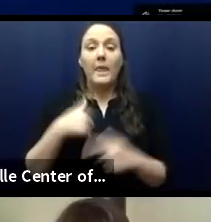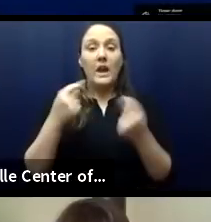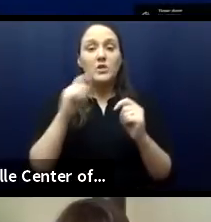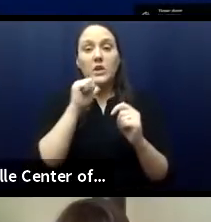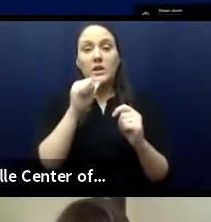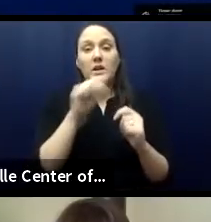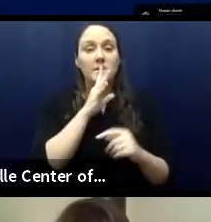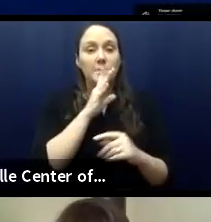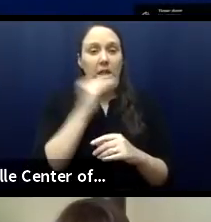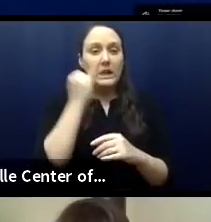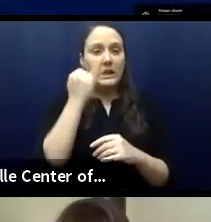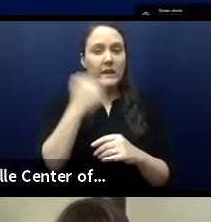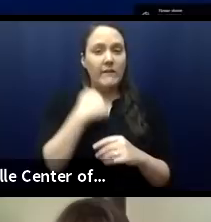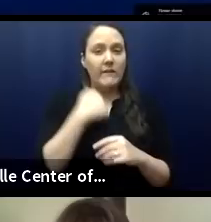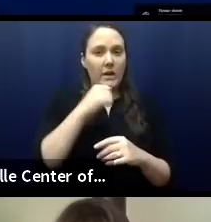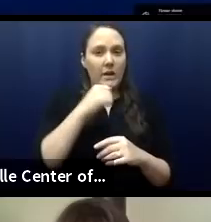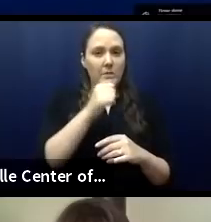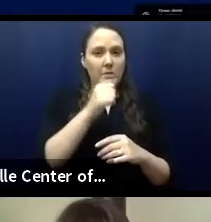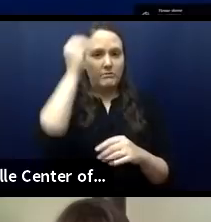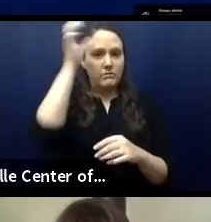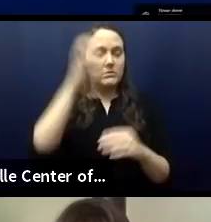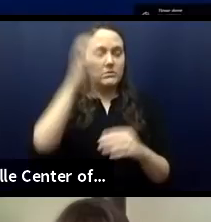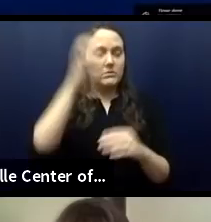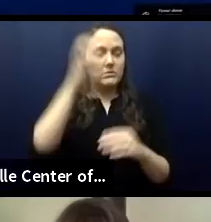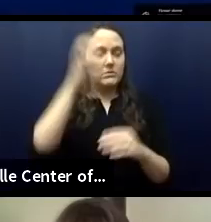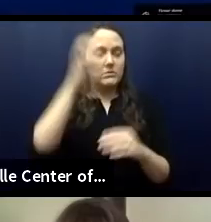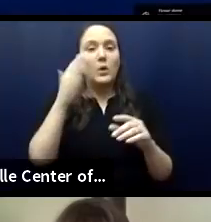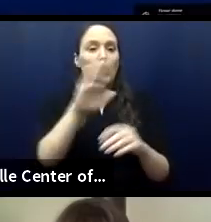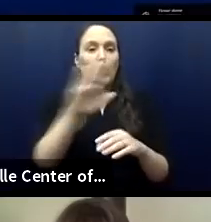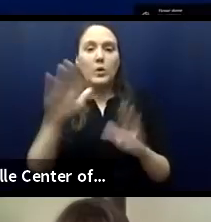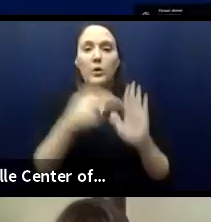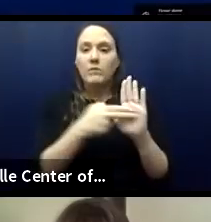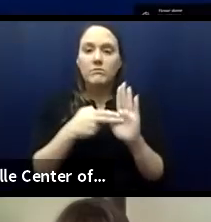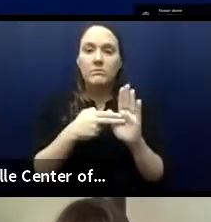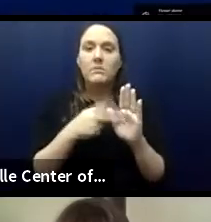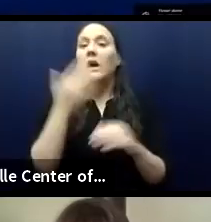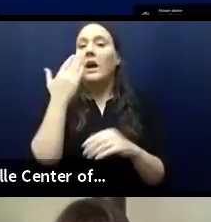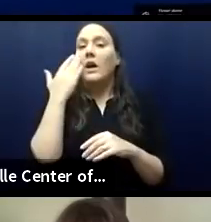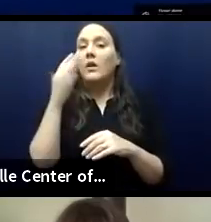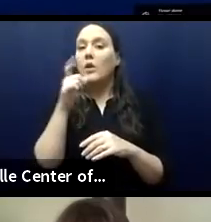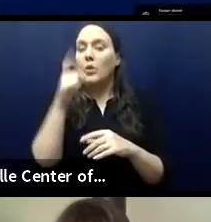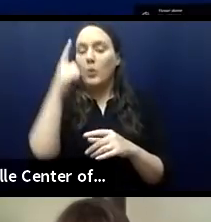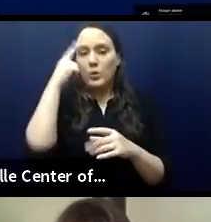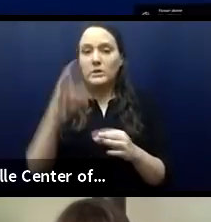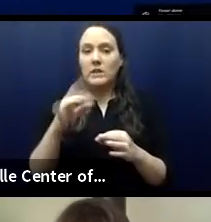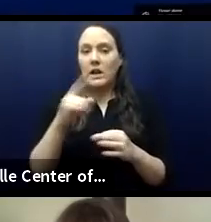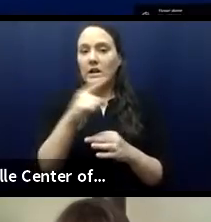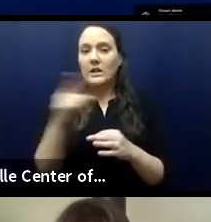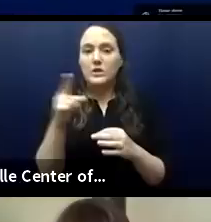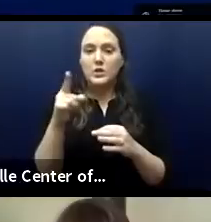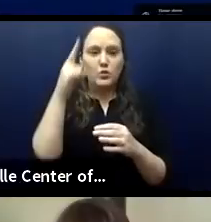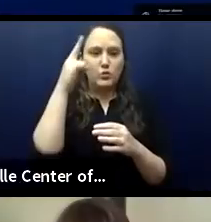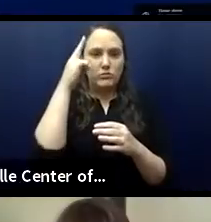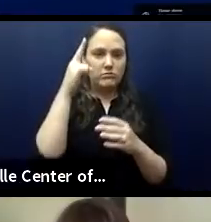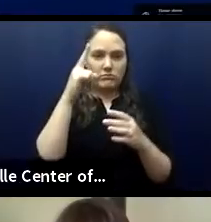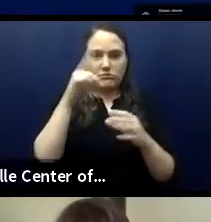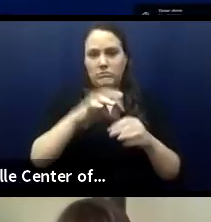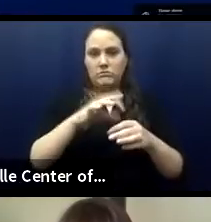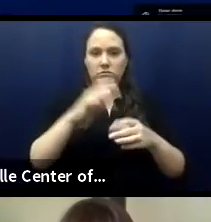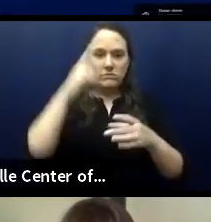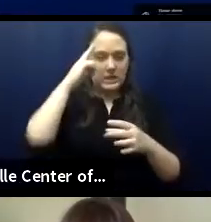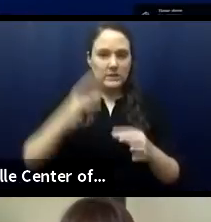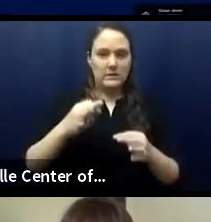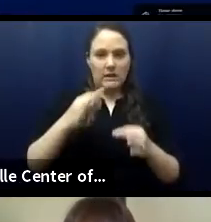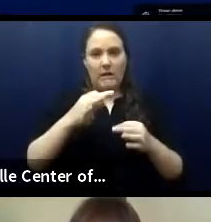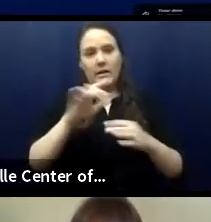very well informed about. I do not know your credentials, and I do not know who decided that you were the guys to do the job. And I do not know the law that is